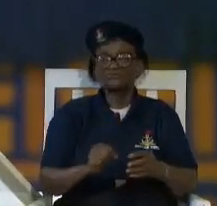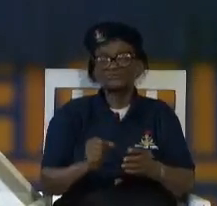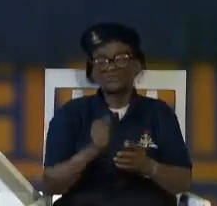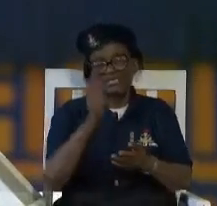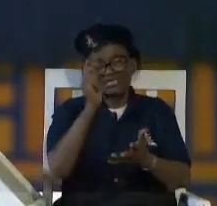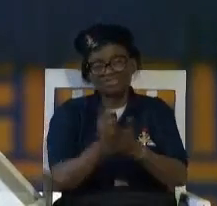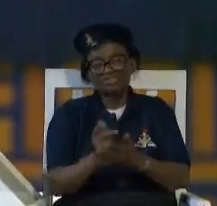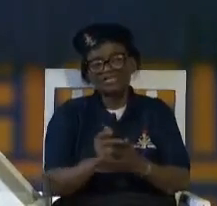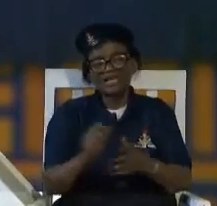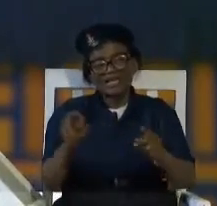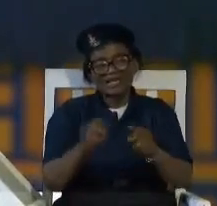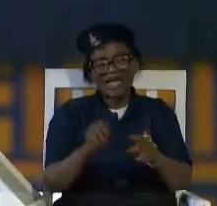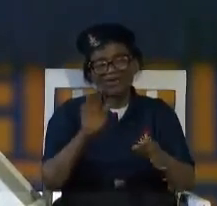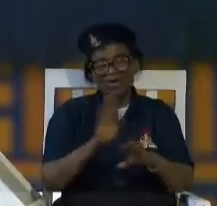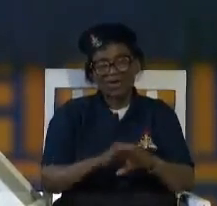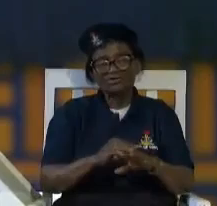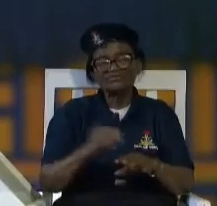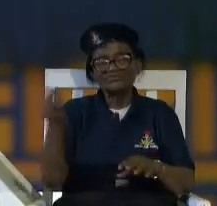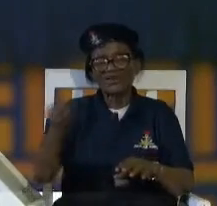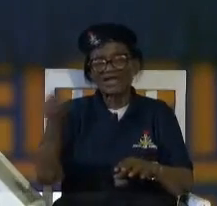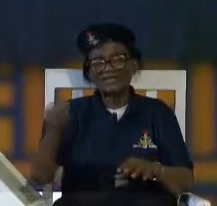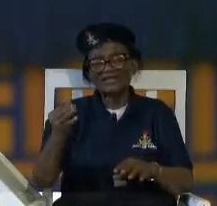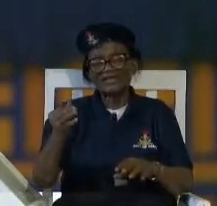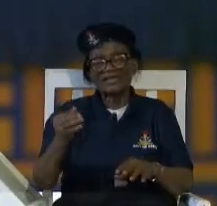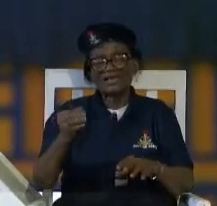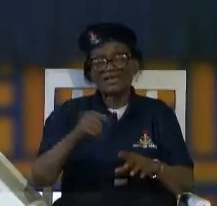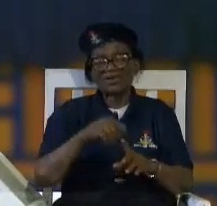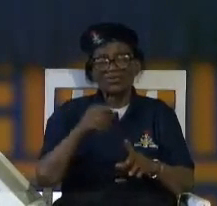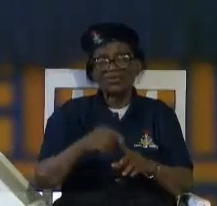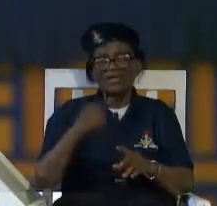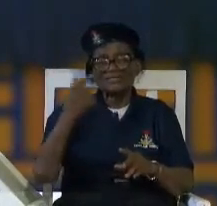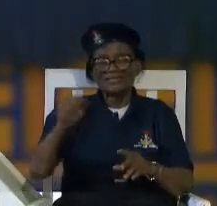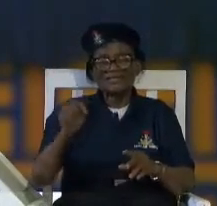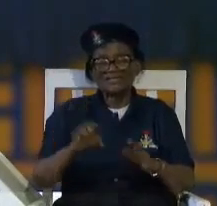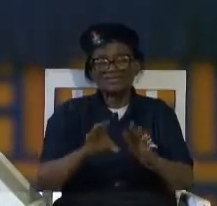when the door will be open to Dick and Harry.